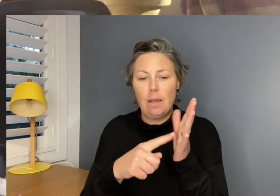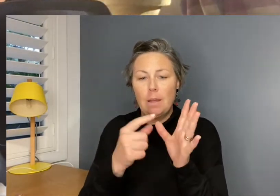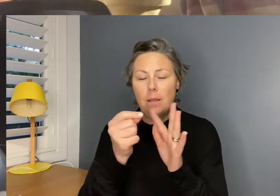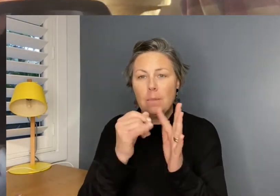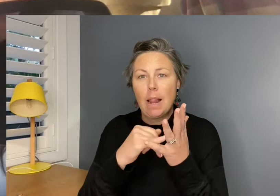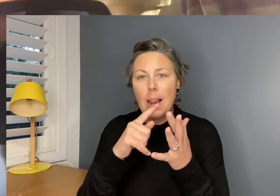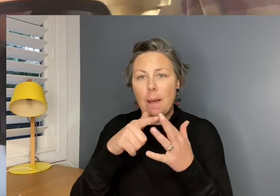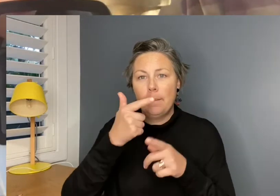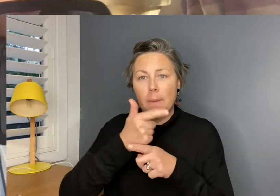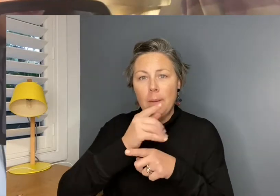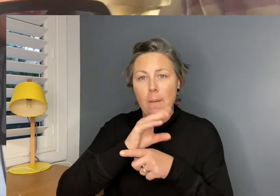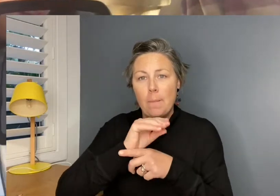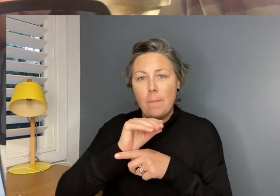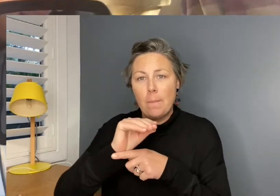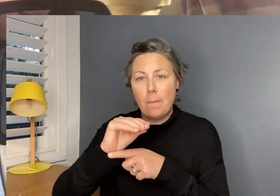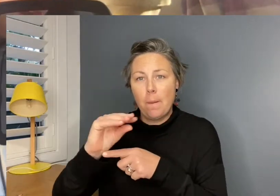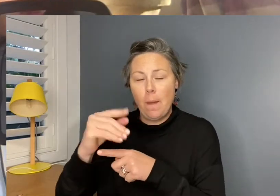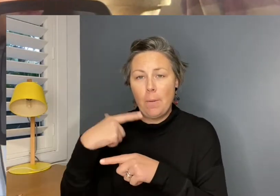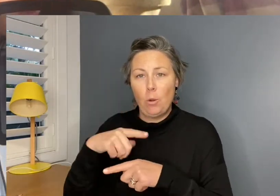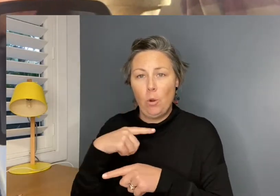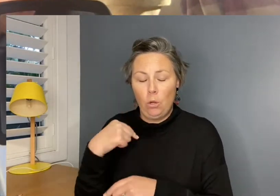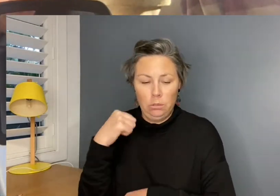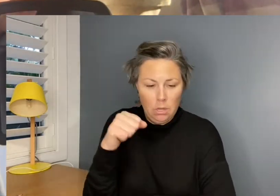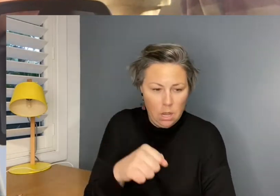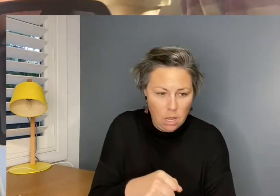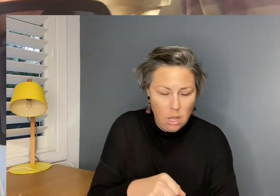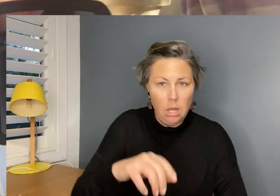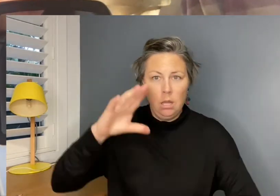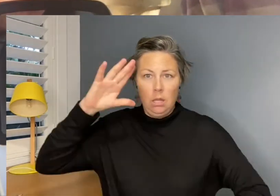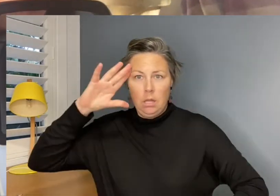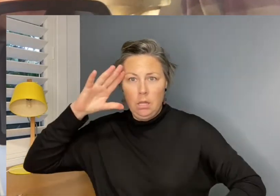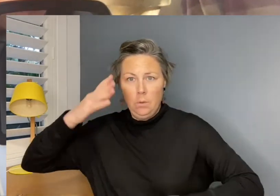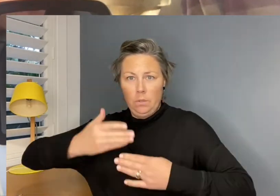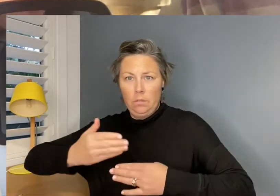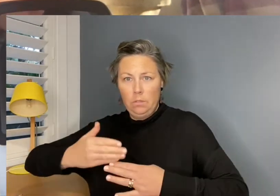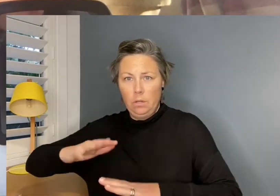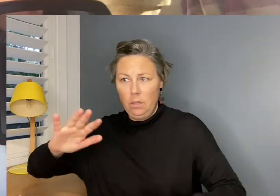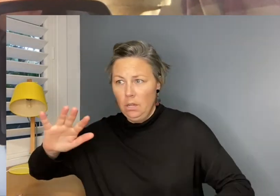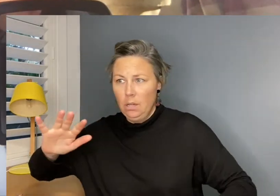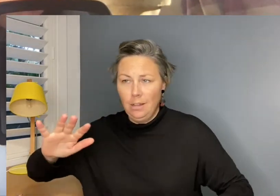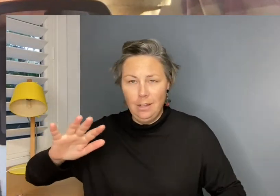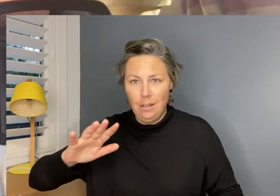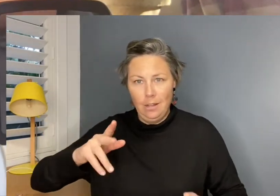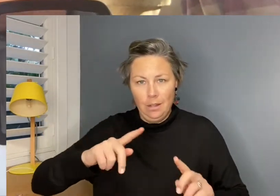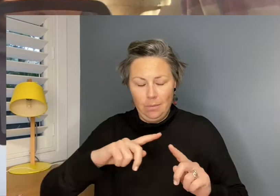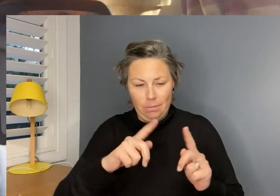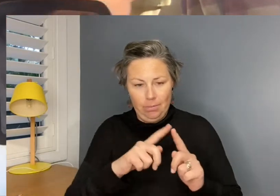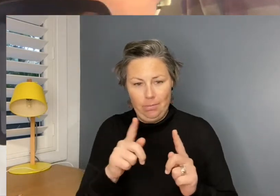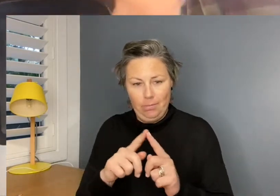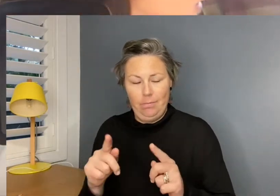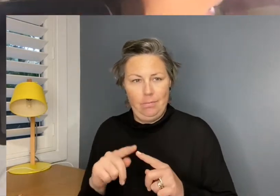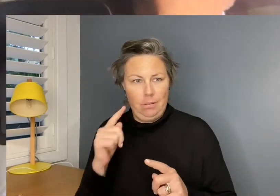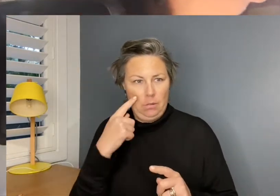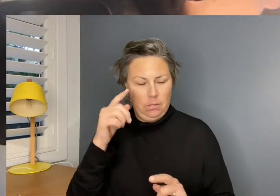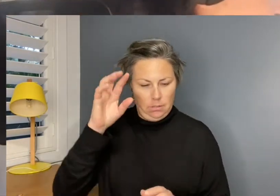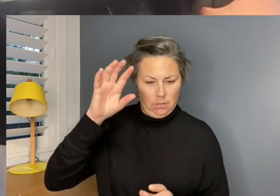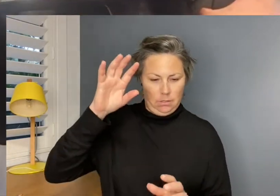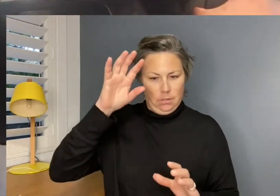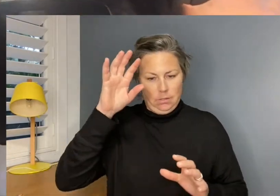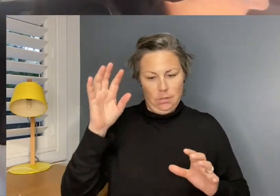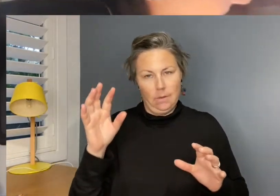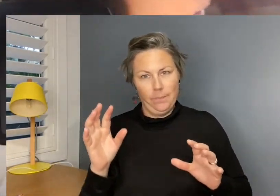earlier contractions, I suppose you can still move around a little bit more, but